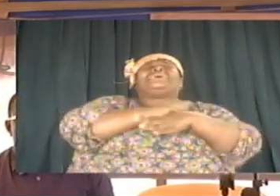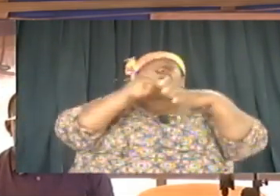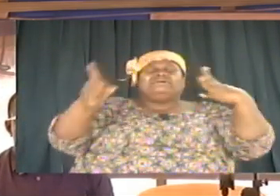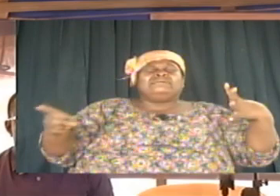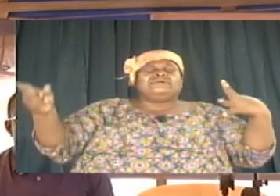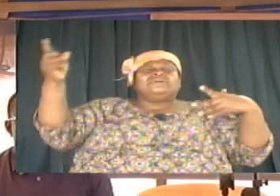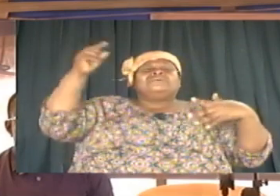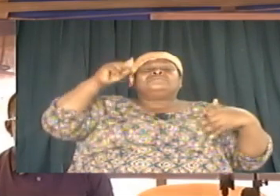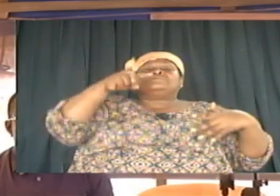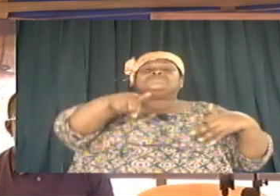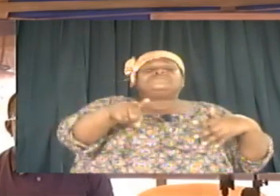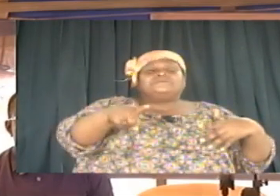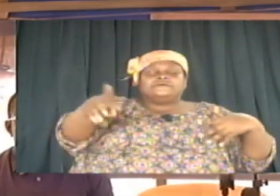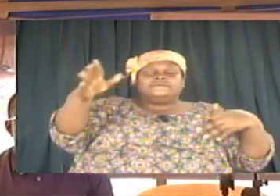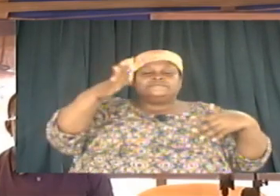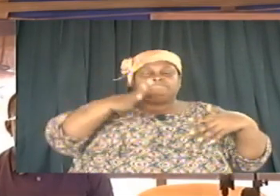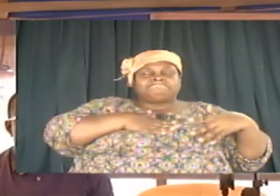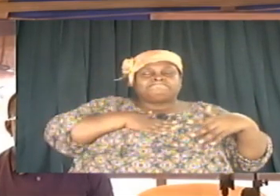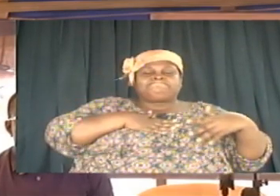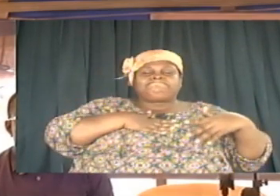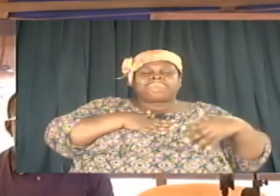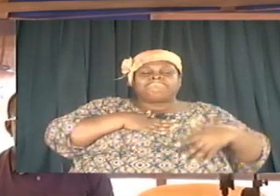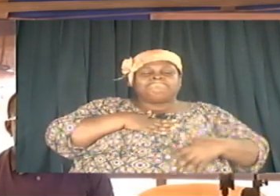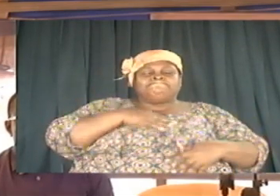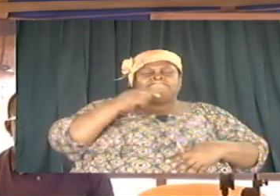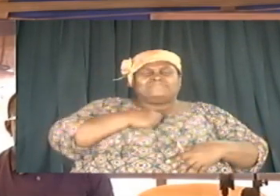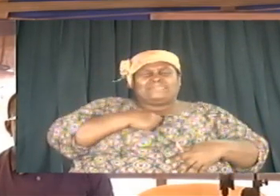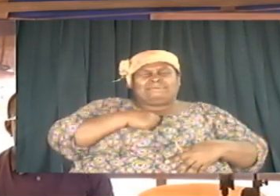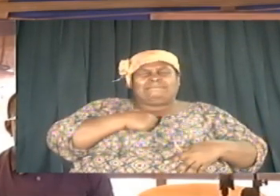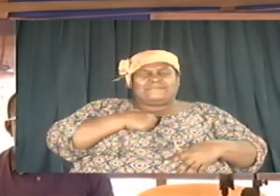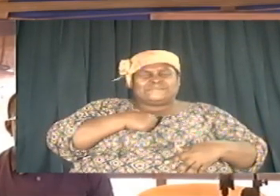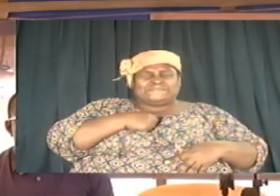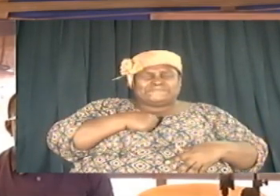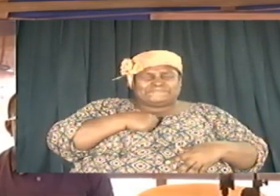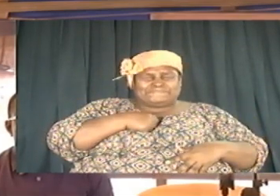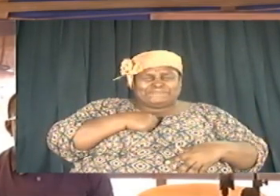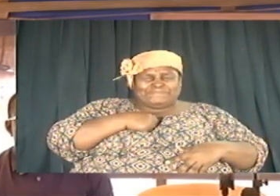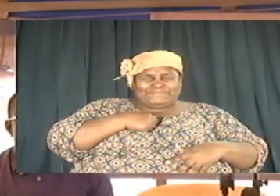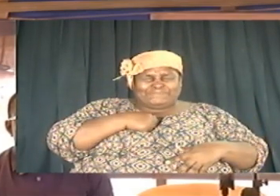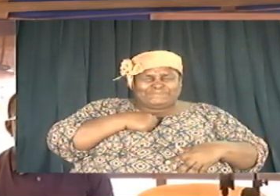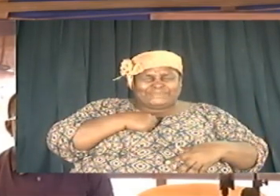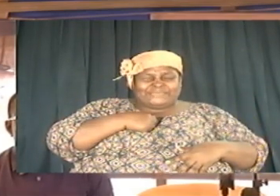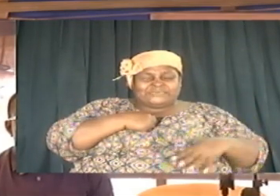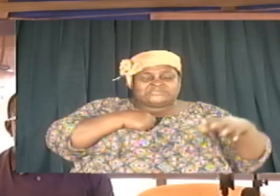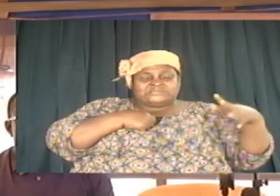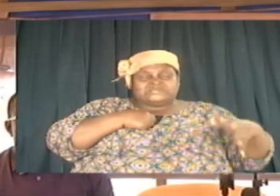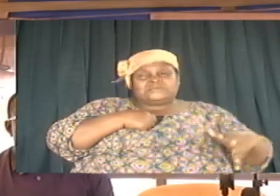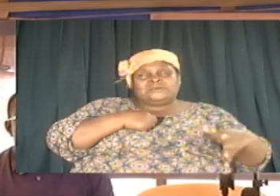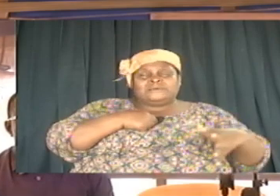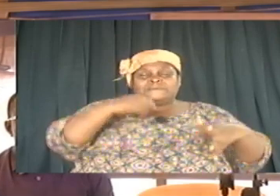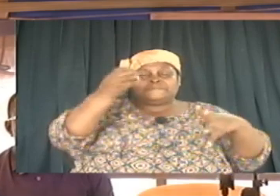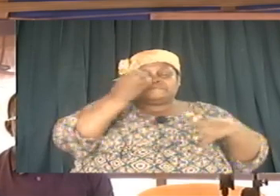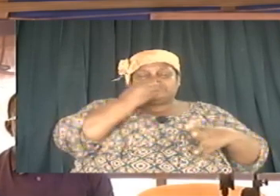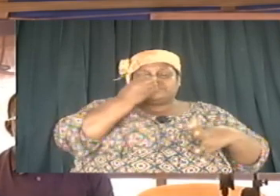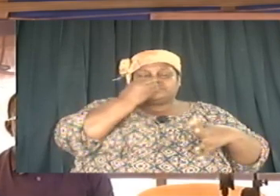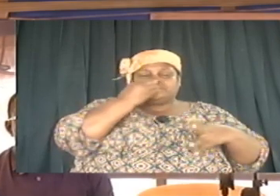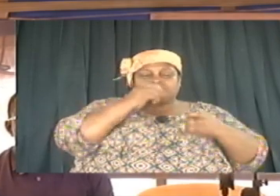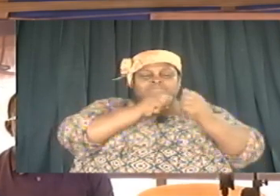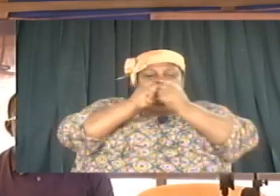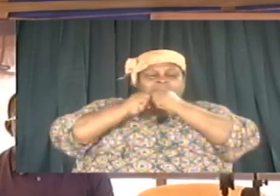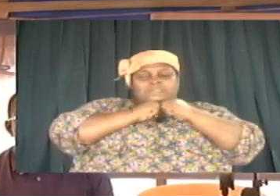it for the next couple of seconds, and I'm going to indicate when we eat together as